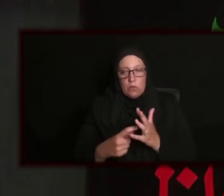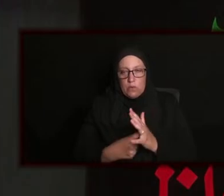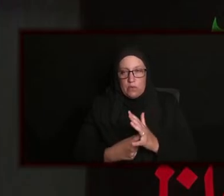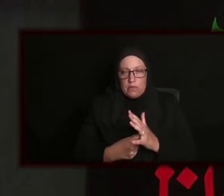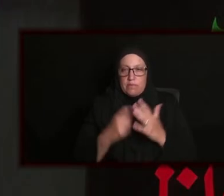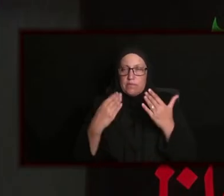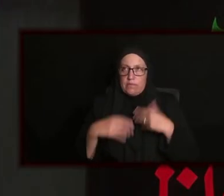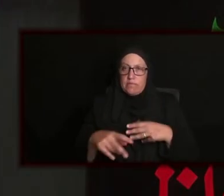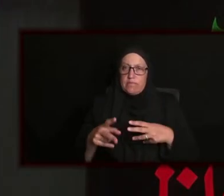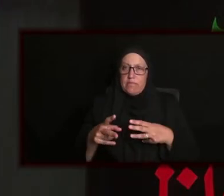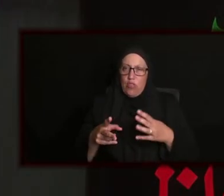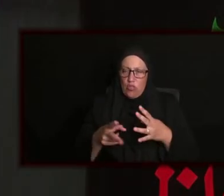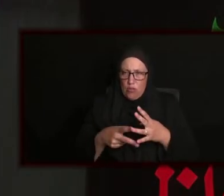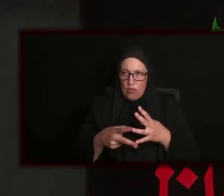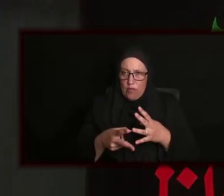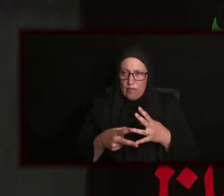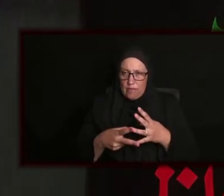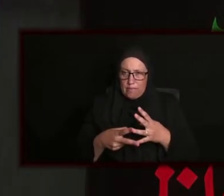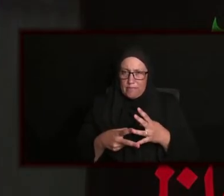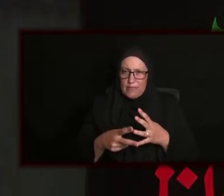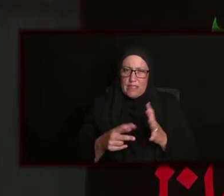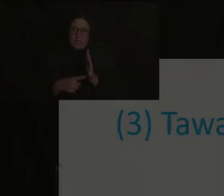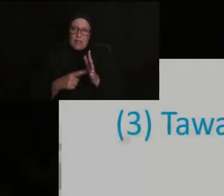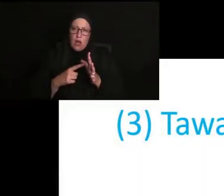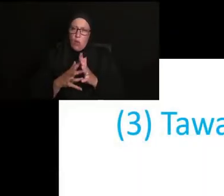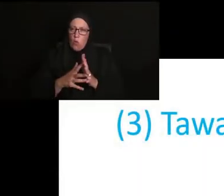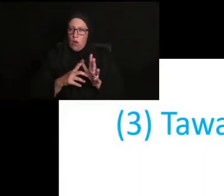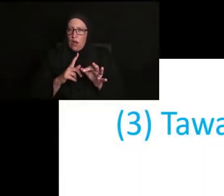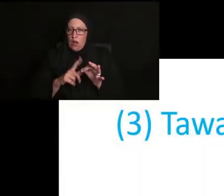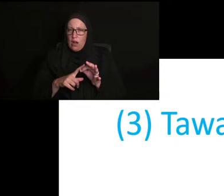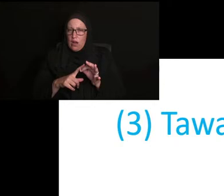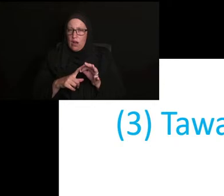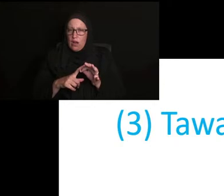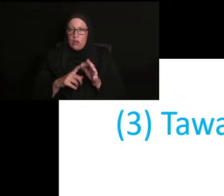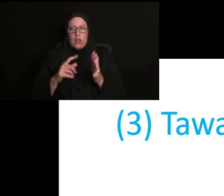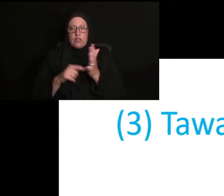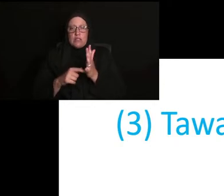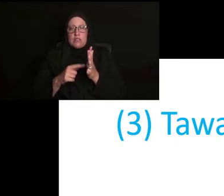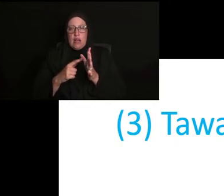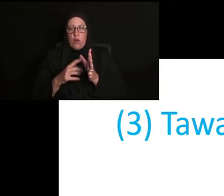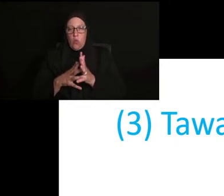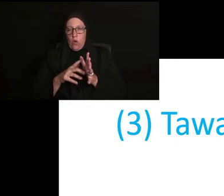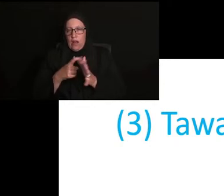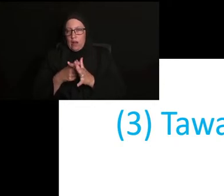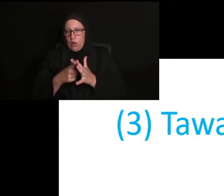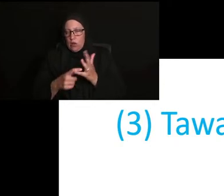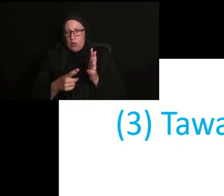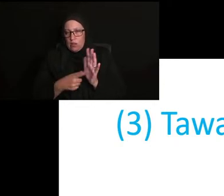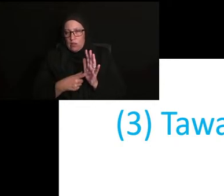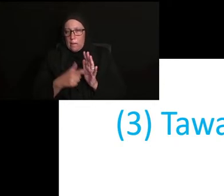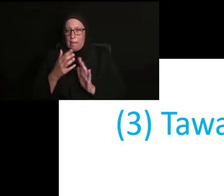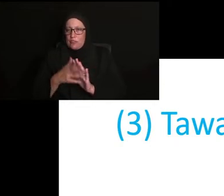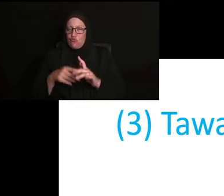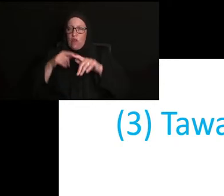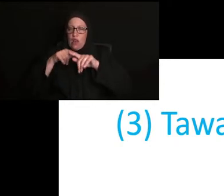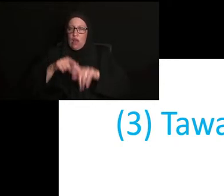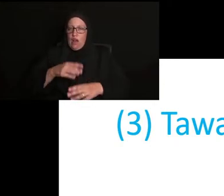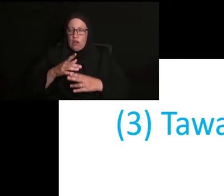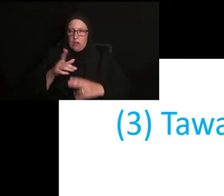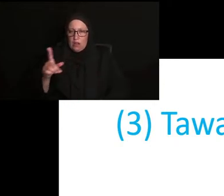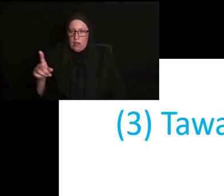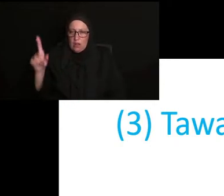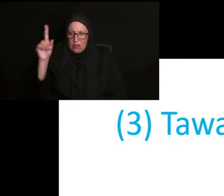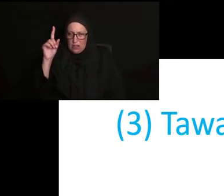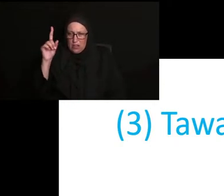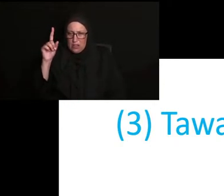If you reach that conclusion of glory be to Allah, the next step that you do is you rely on Allah. The next step that you